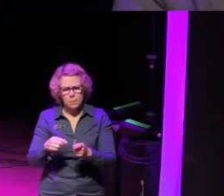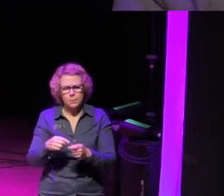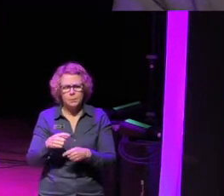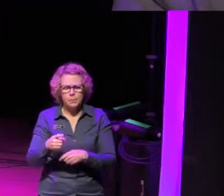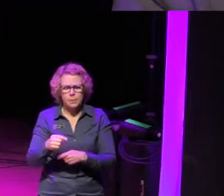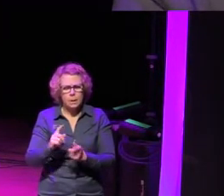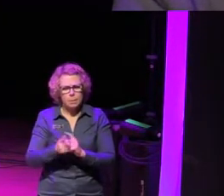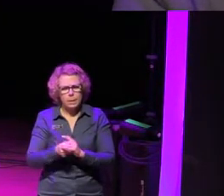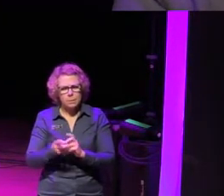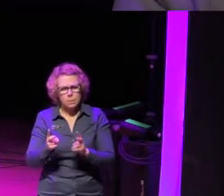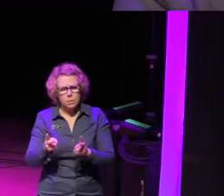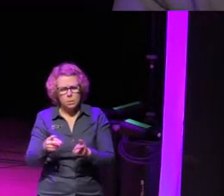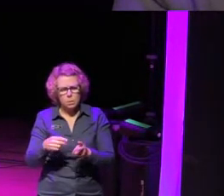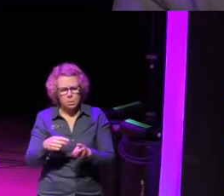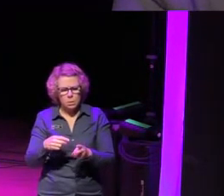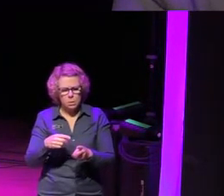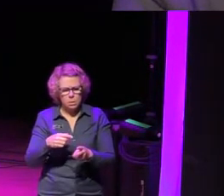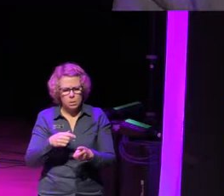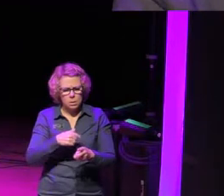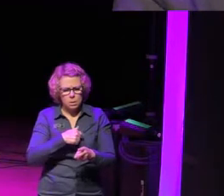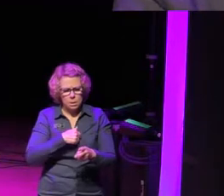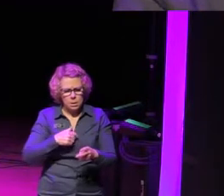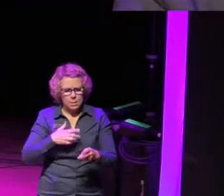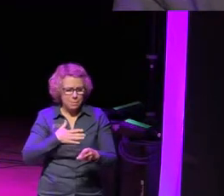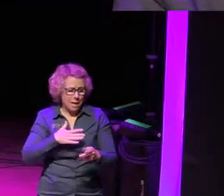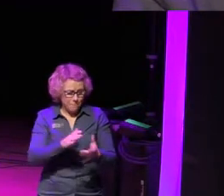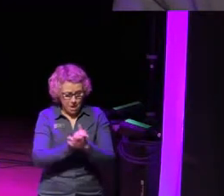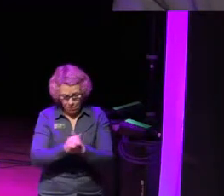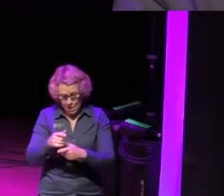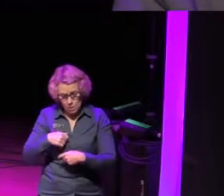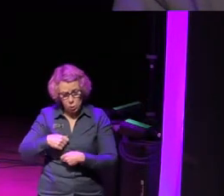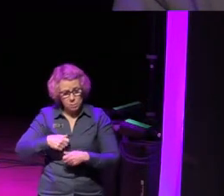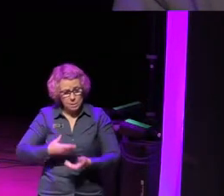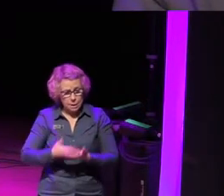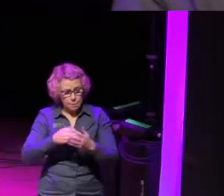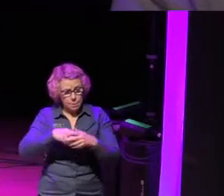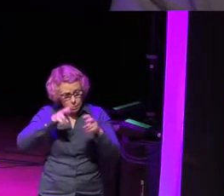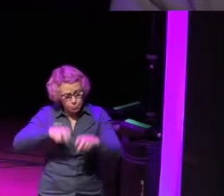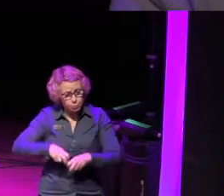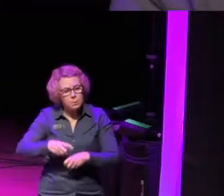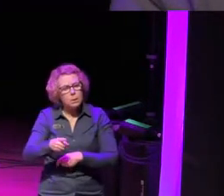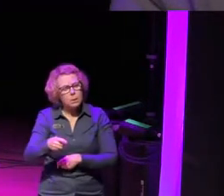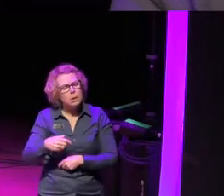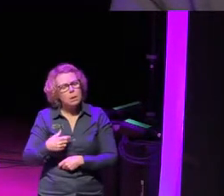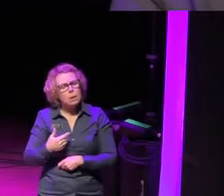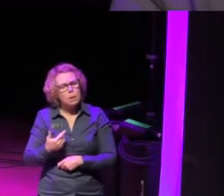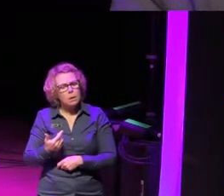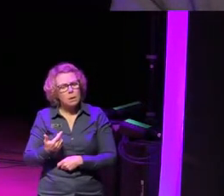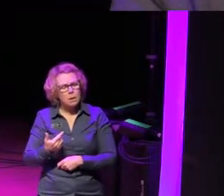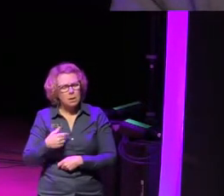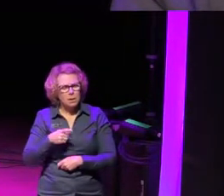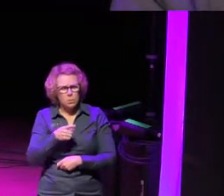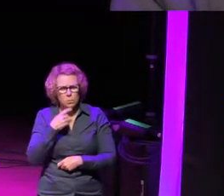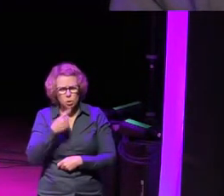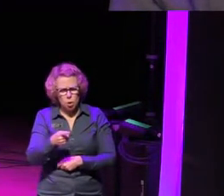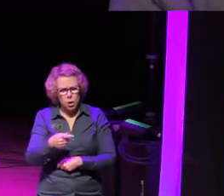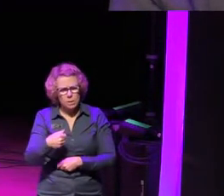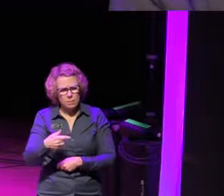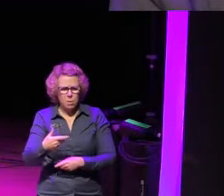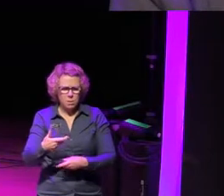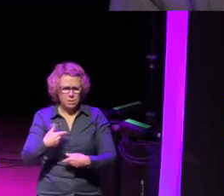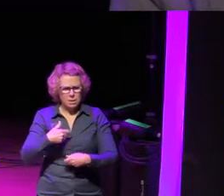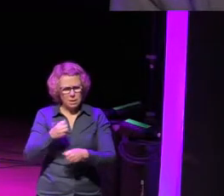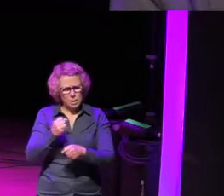whose friends were affected by the investigation were saying that that's a job that I'm being given as